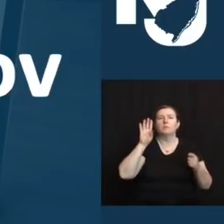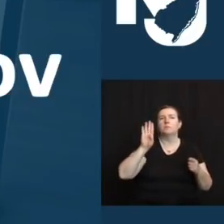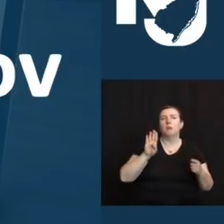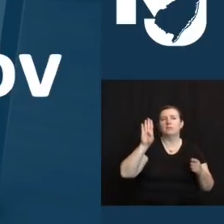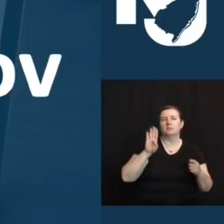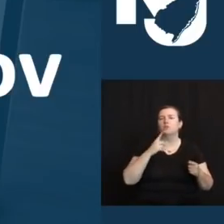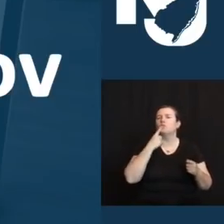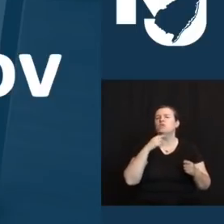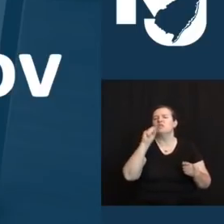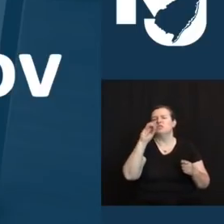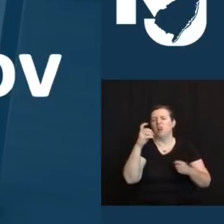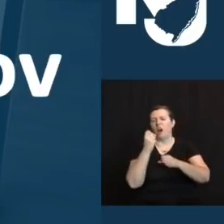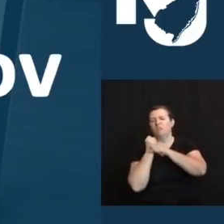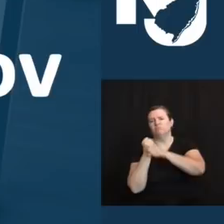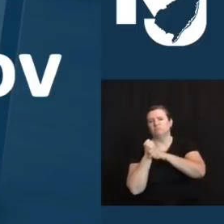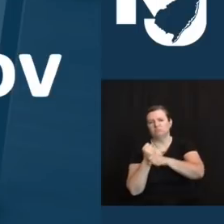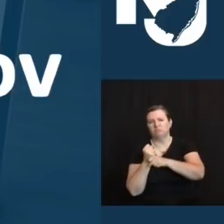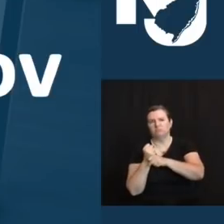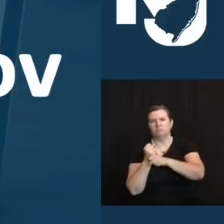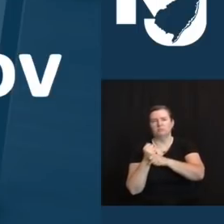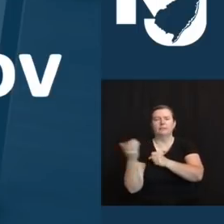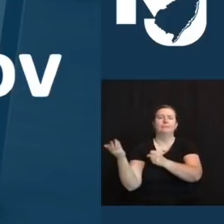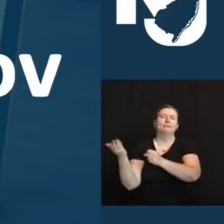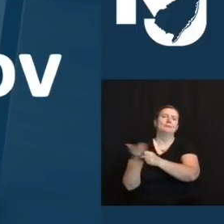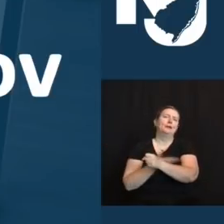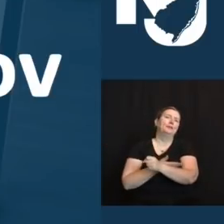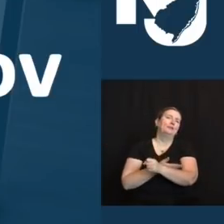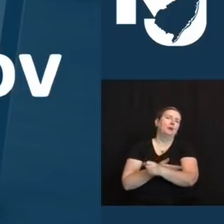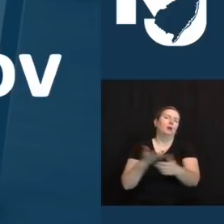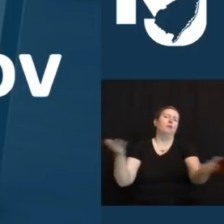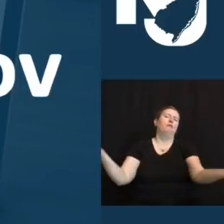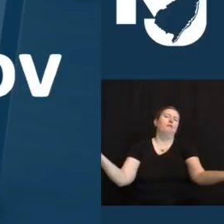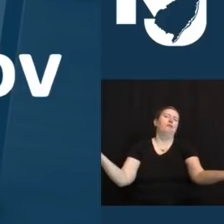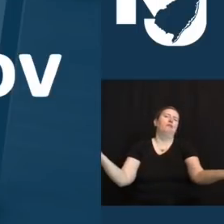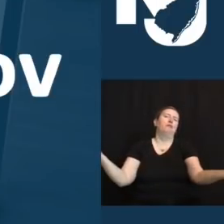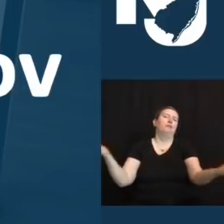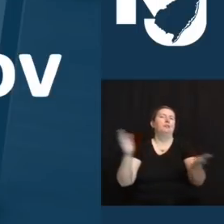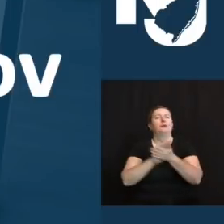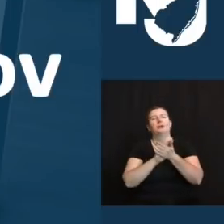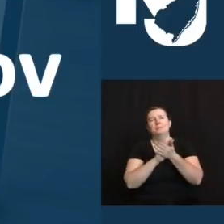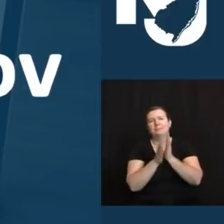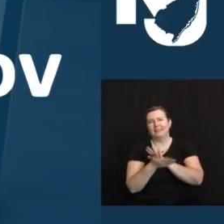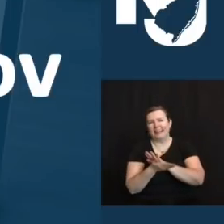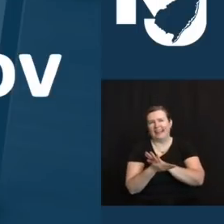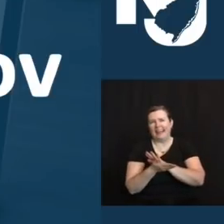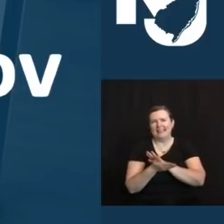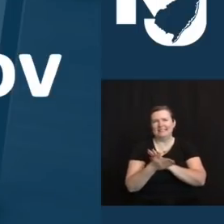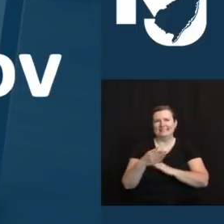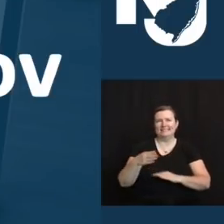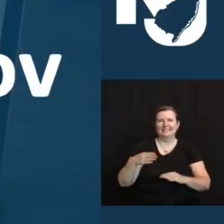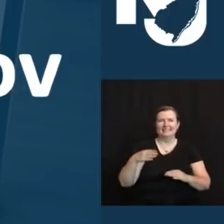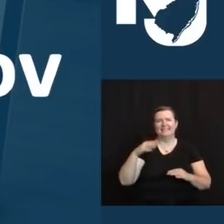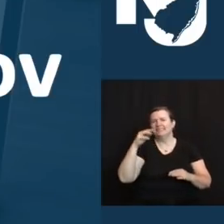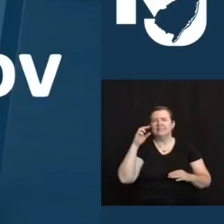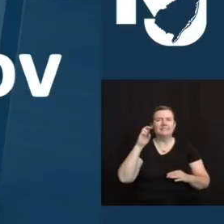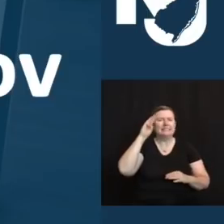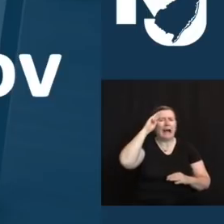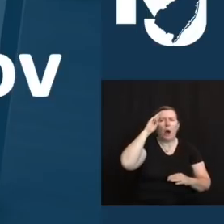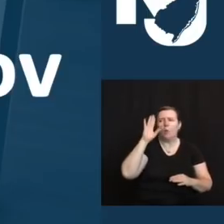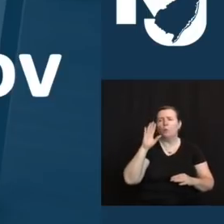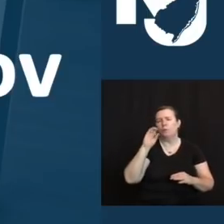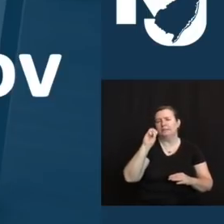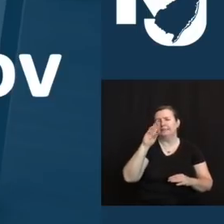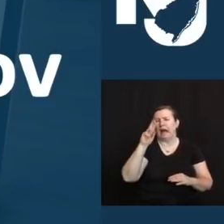and became one of their chief scouts, and among other badges of honor, scouted and found both Roger Clemens and Mo Vaughn. So to